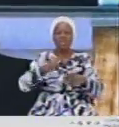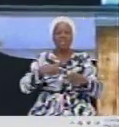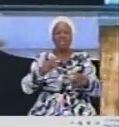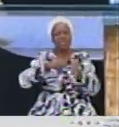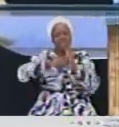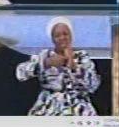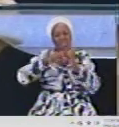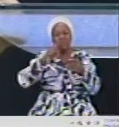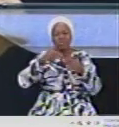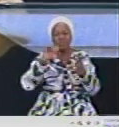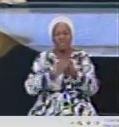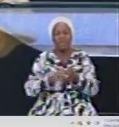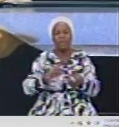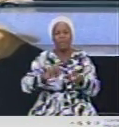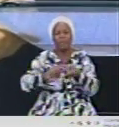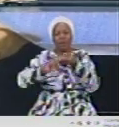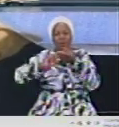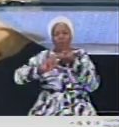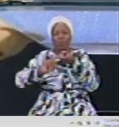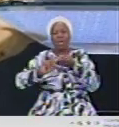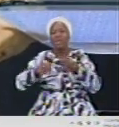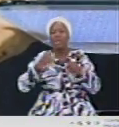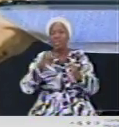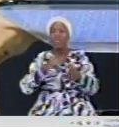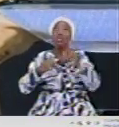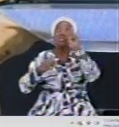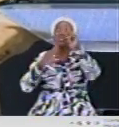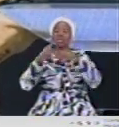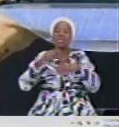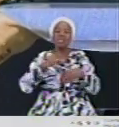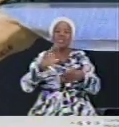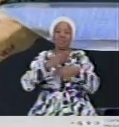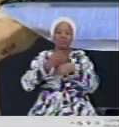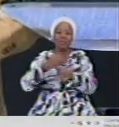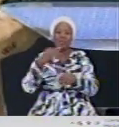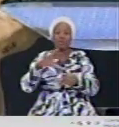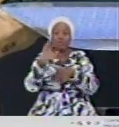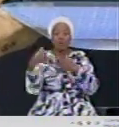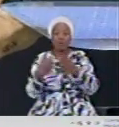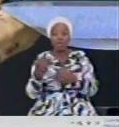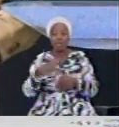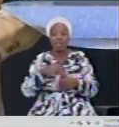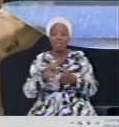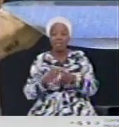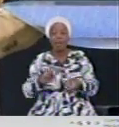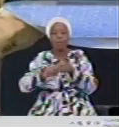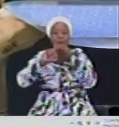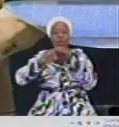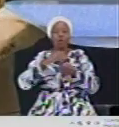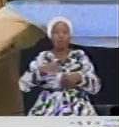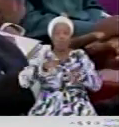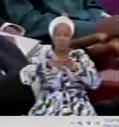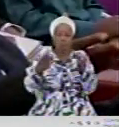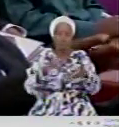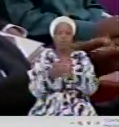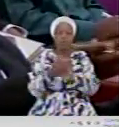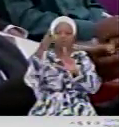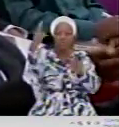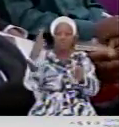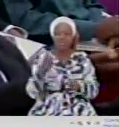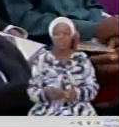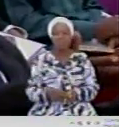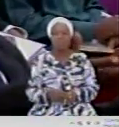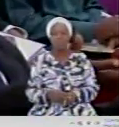that padlock. Is the creator of all things. And that padlock will open in Jesus'